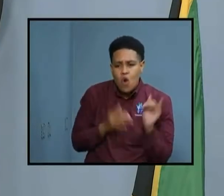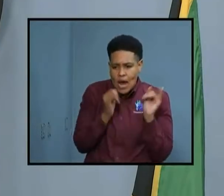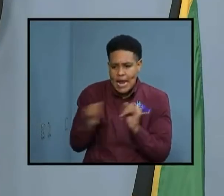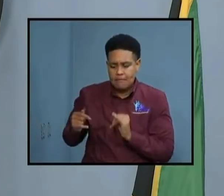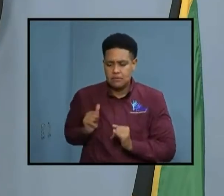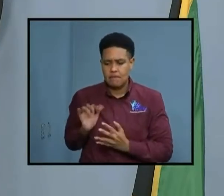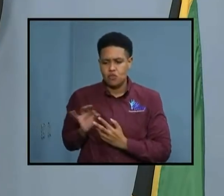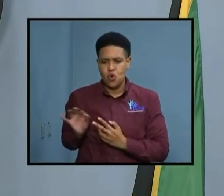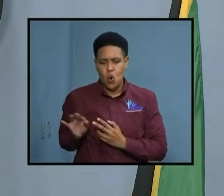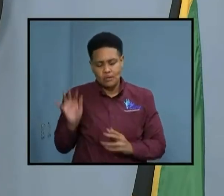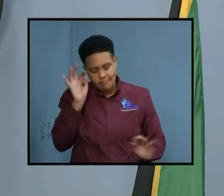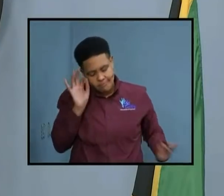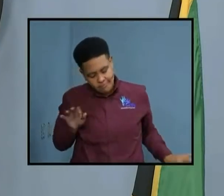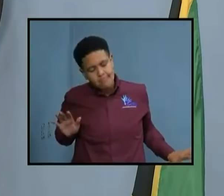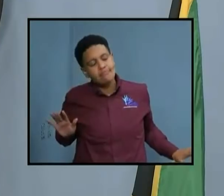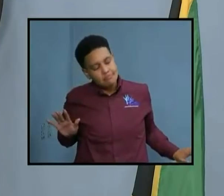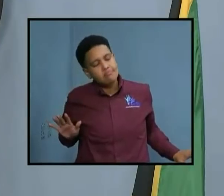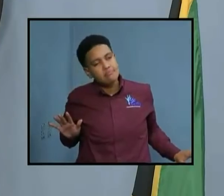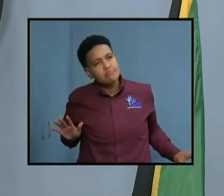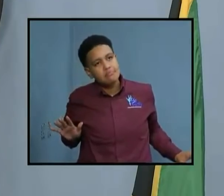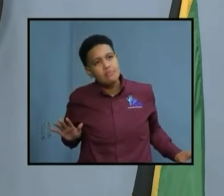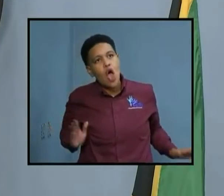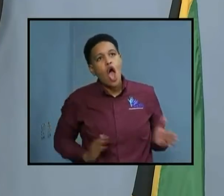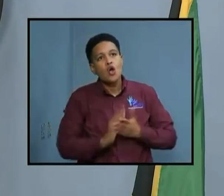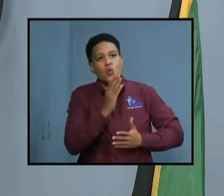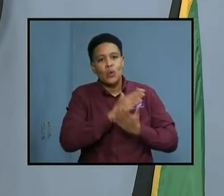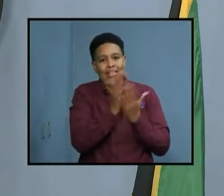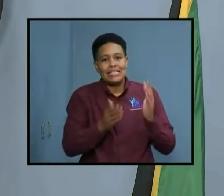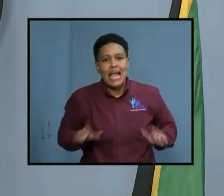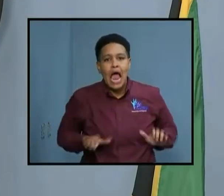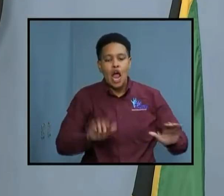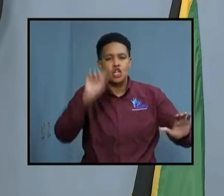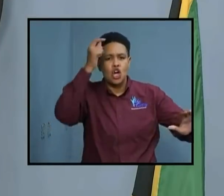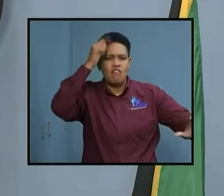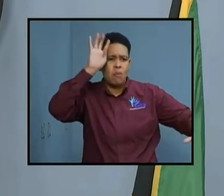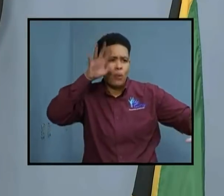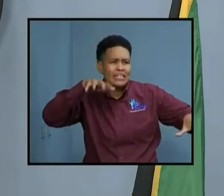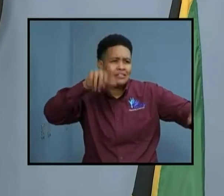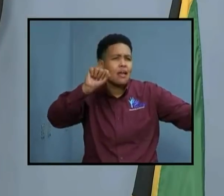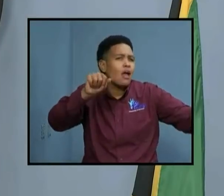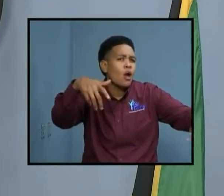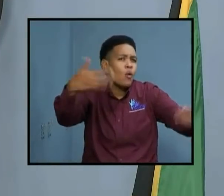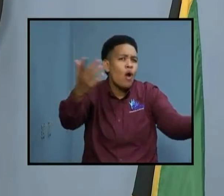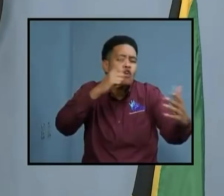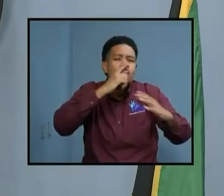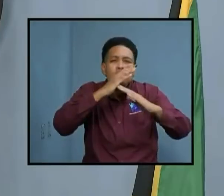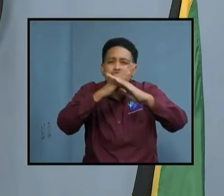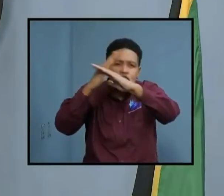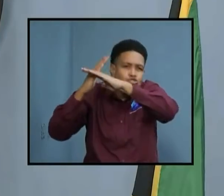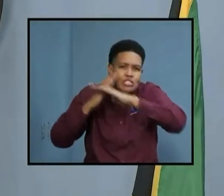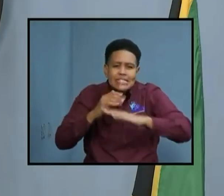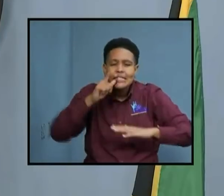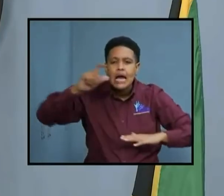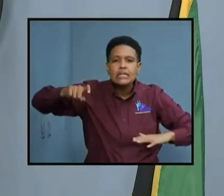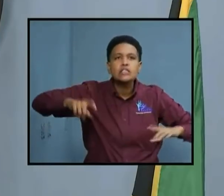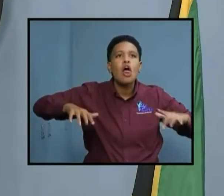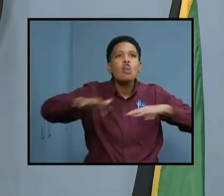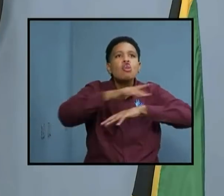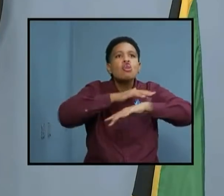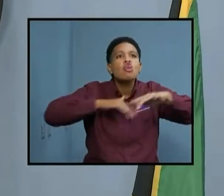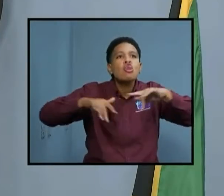choice and by these actions that the government will take in restricting unnecessary